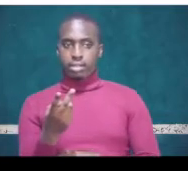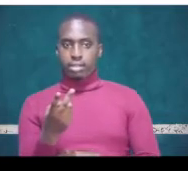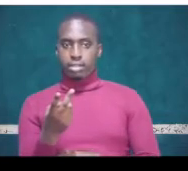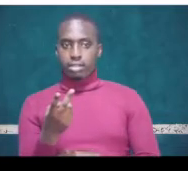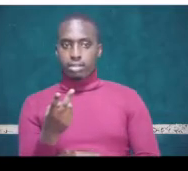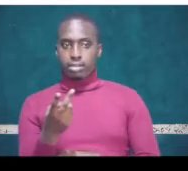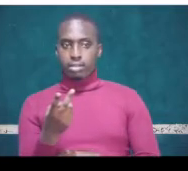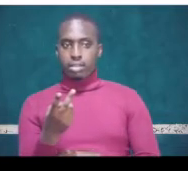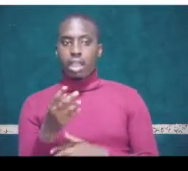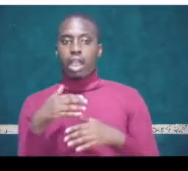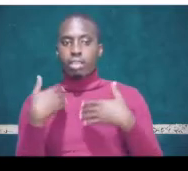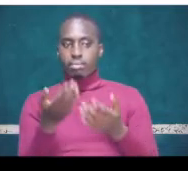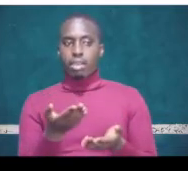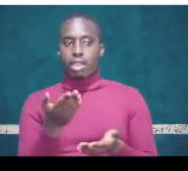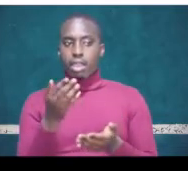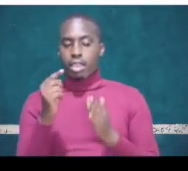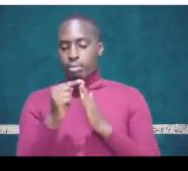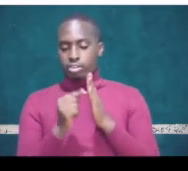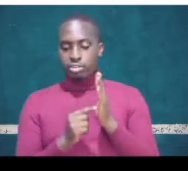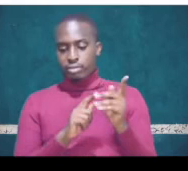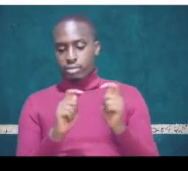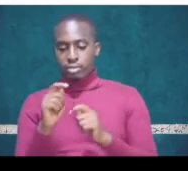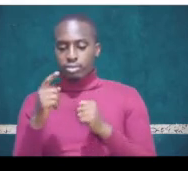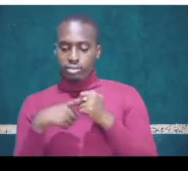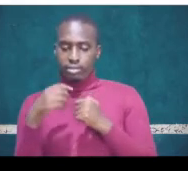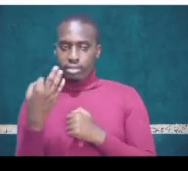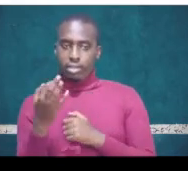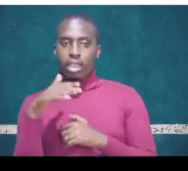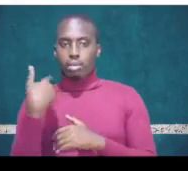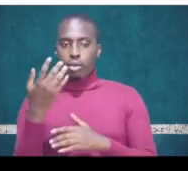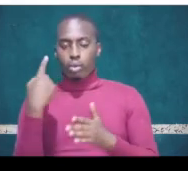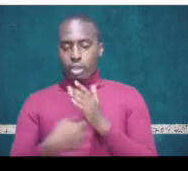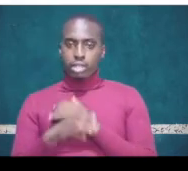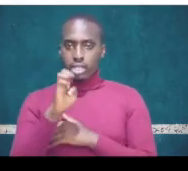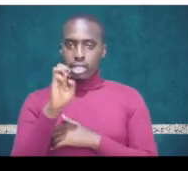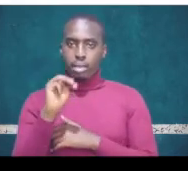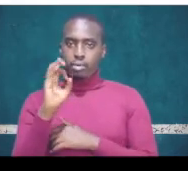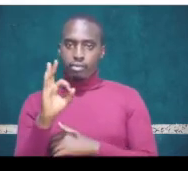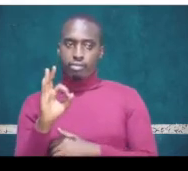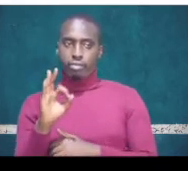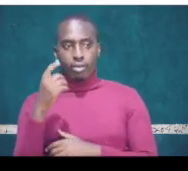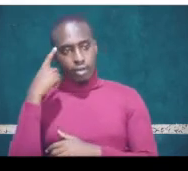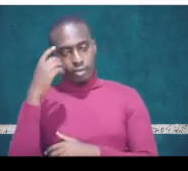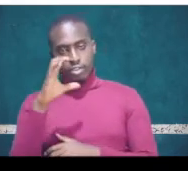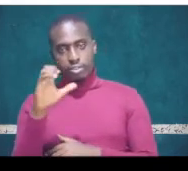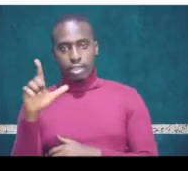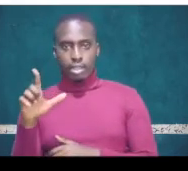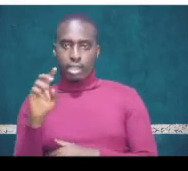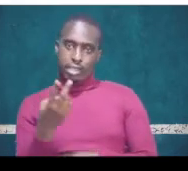another cell and the balance point shift is to this one, what is the electromotive force of the cell?